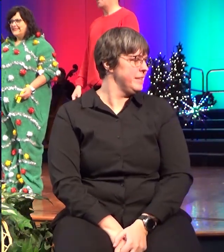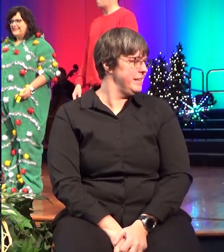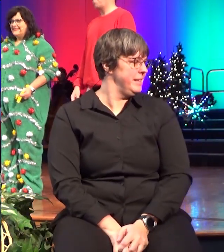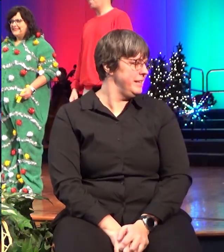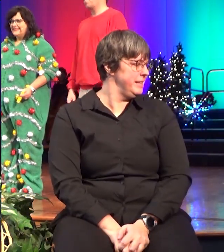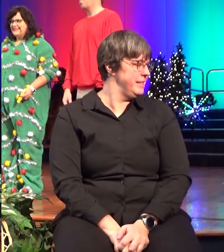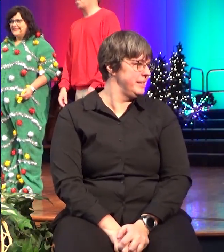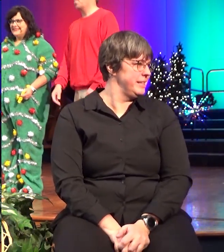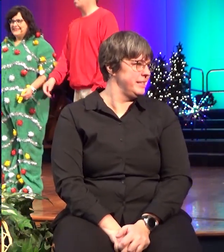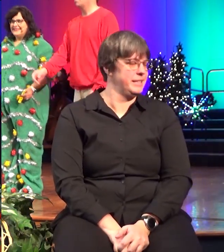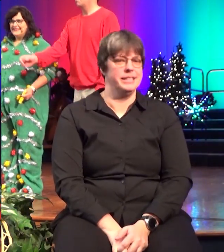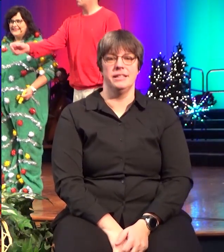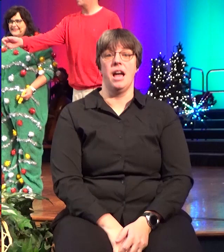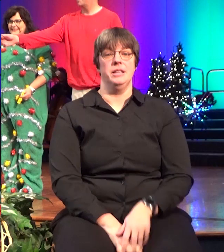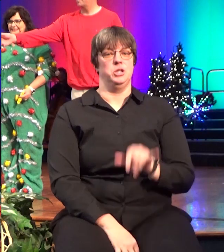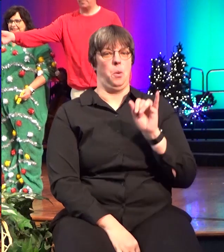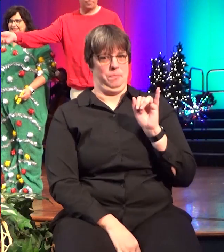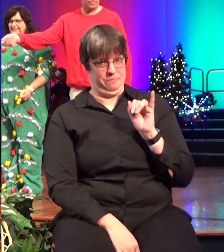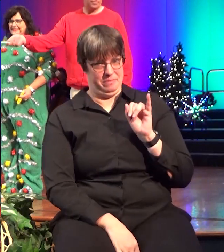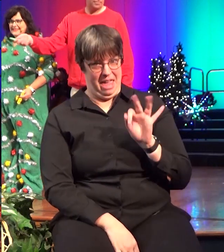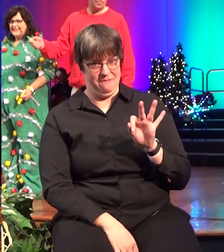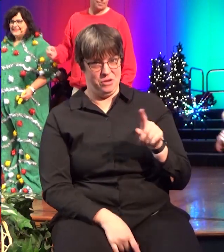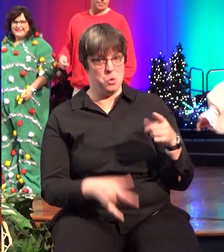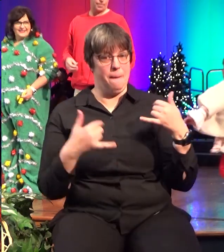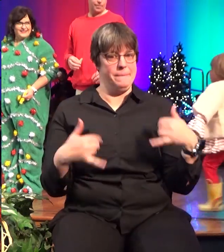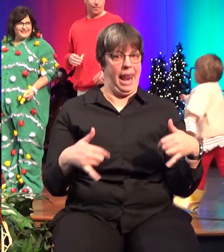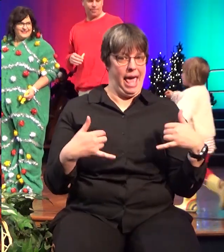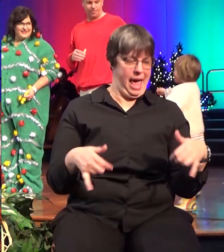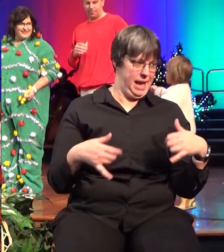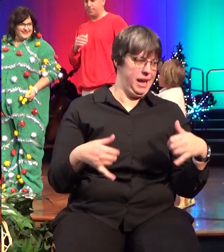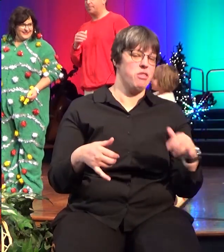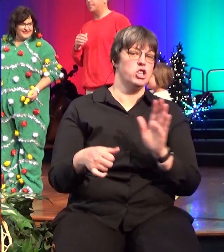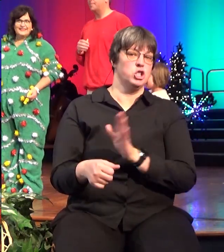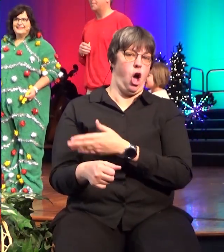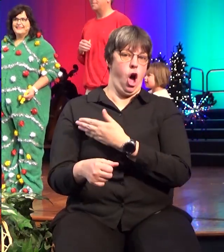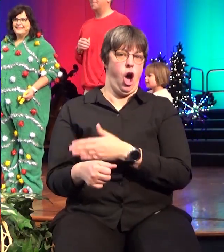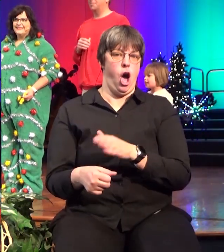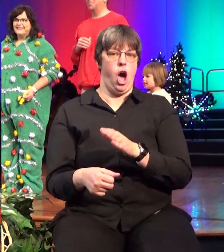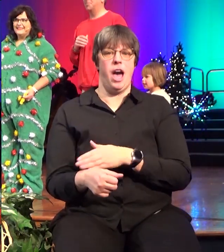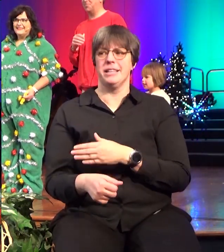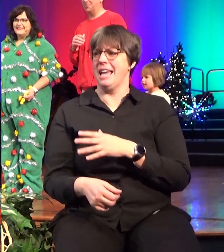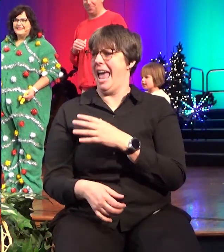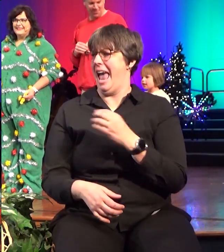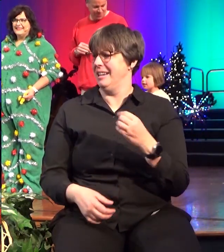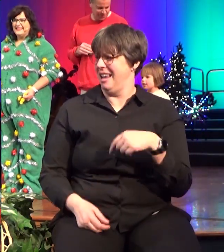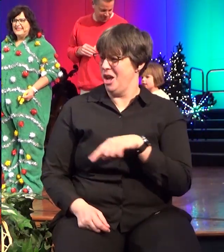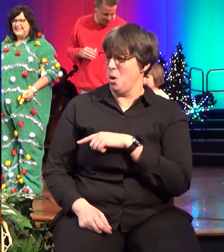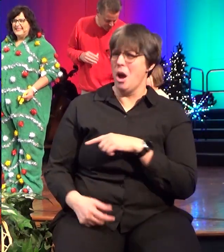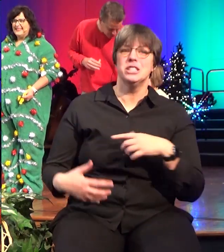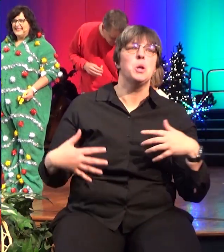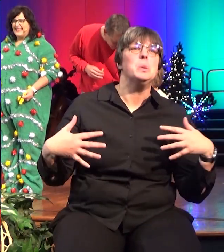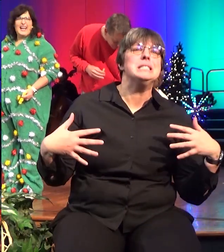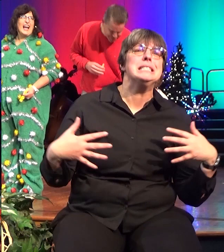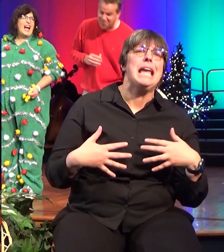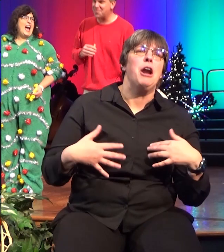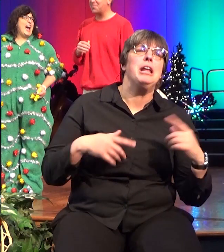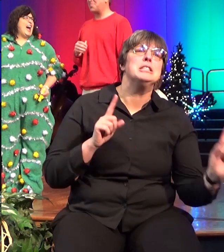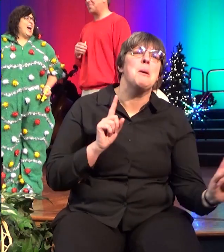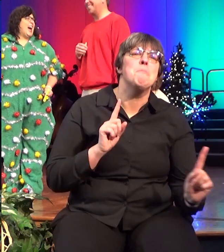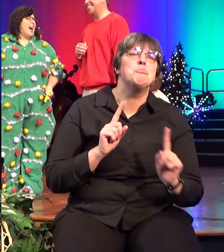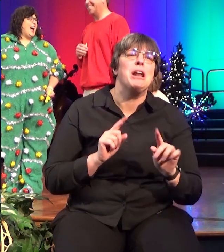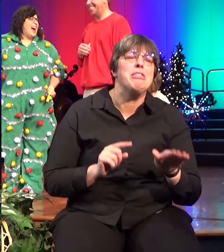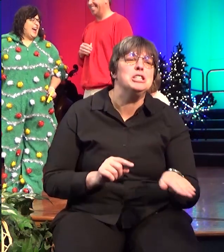Now, if you can play this song, and if everyone so scared, he has to bring the little one with him.